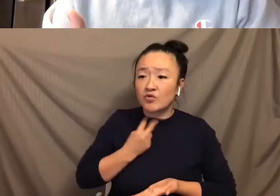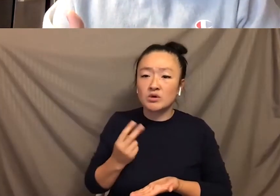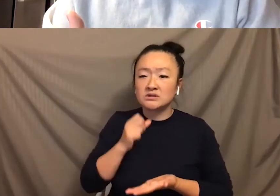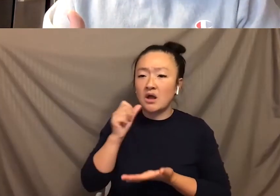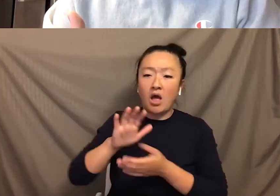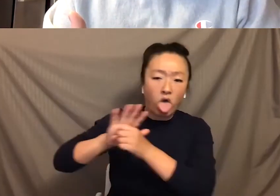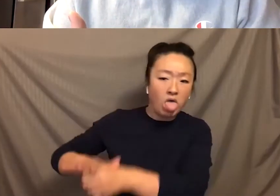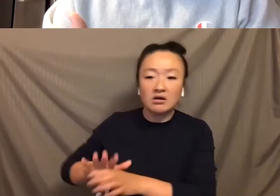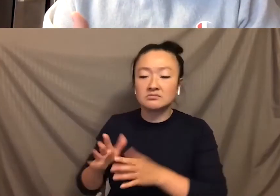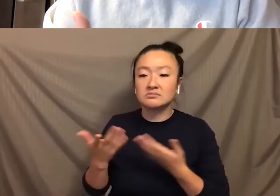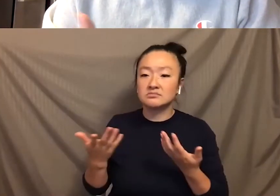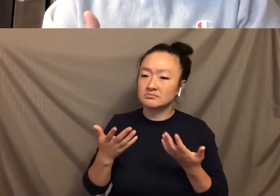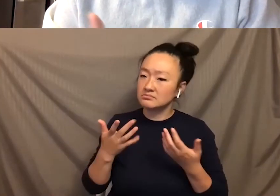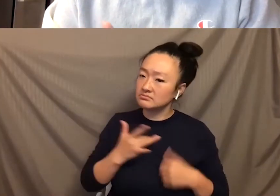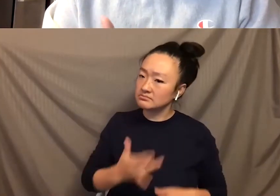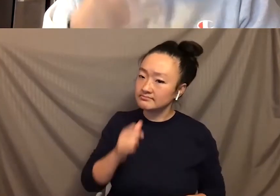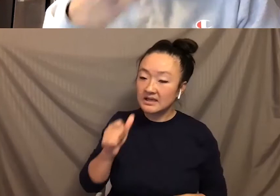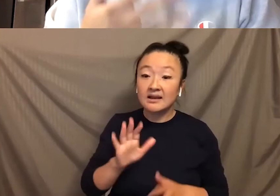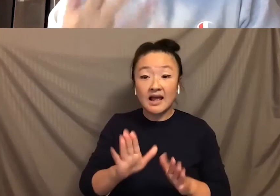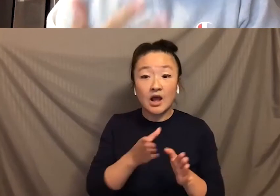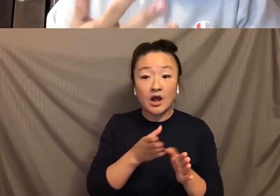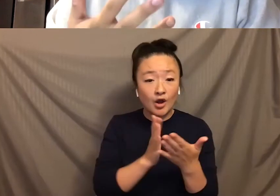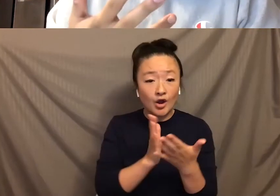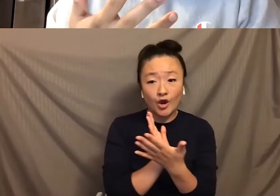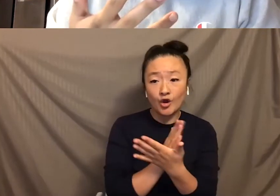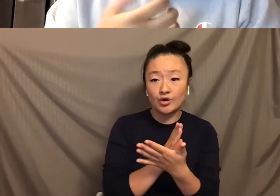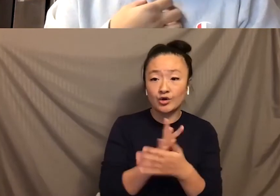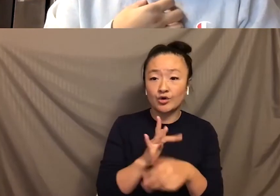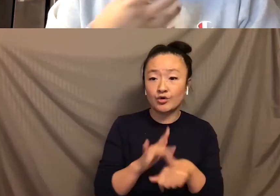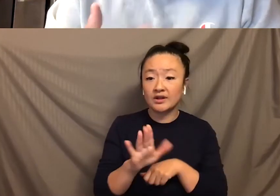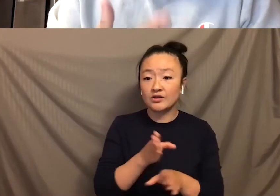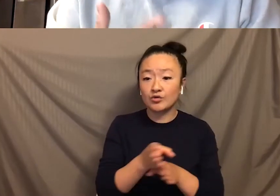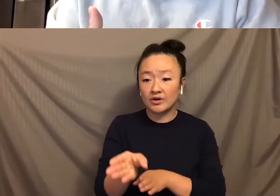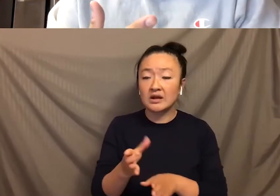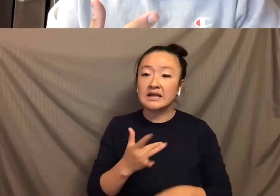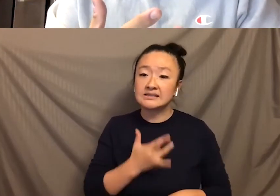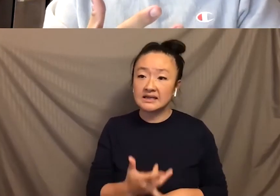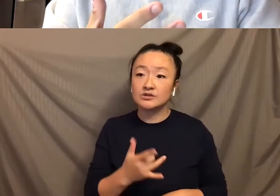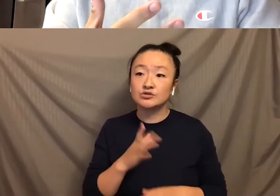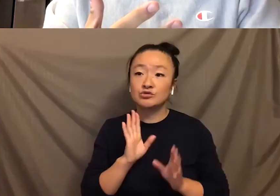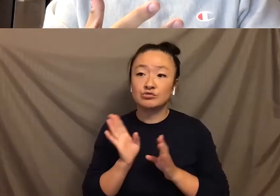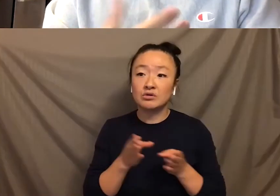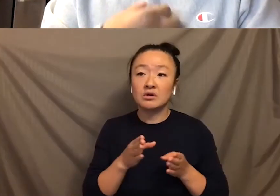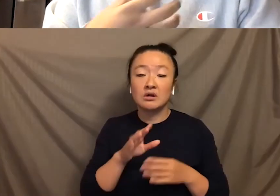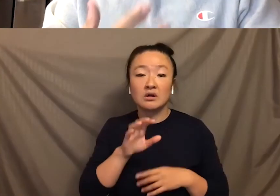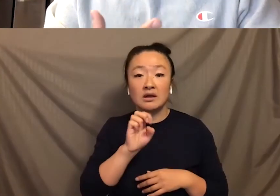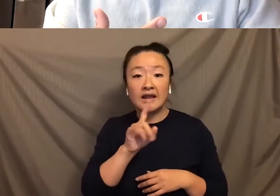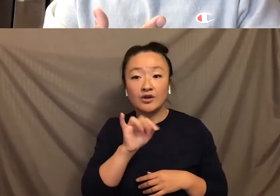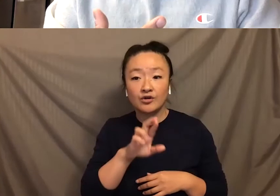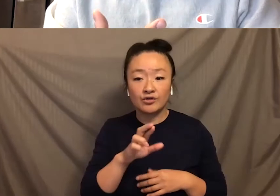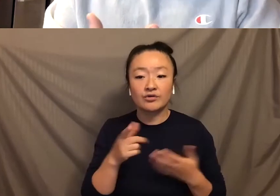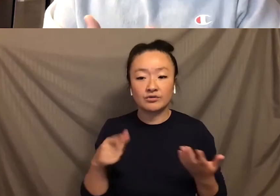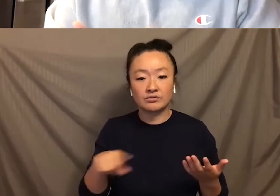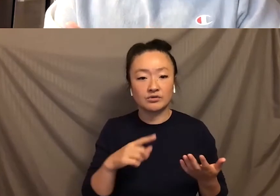as a writer, it's so easy to just defer to the editor, that in a way that your own voice